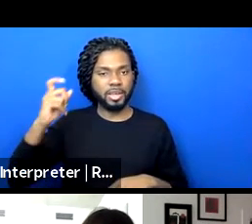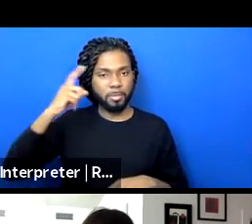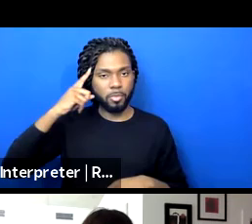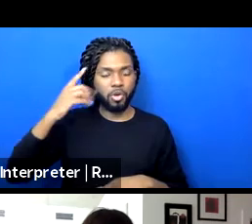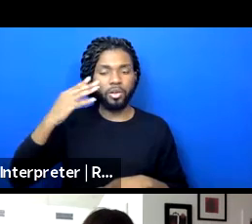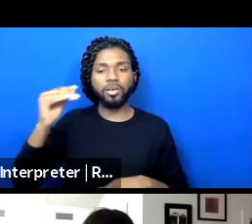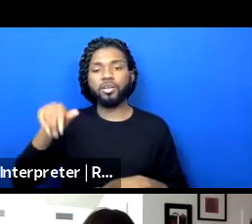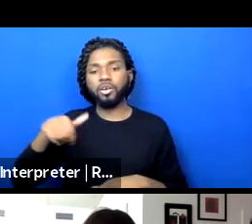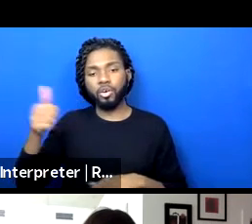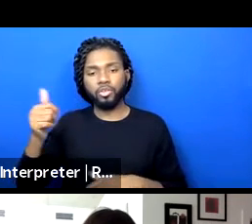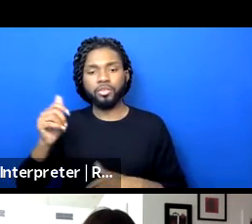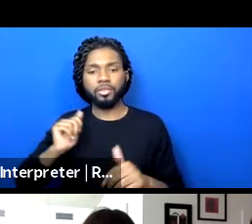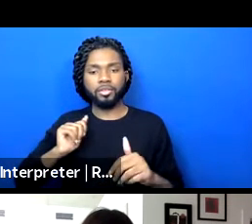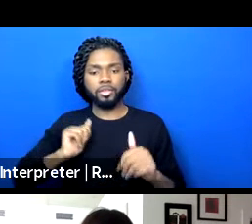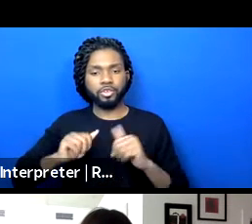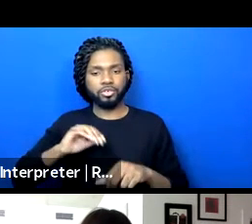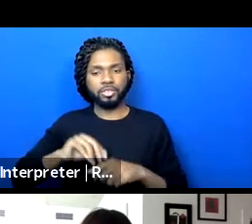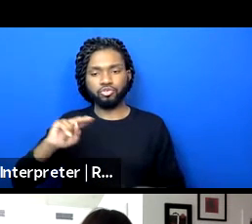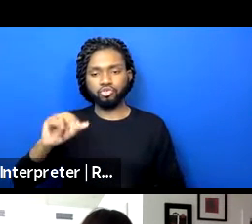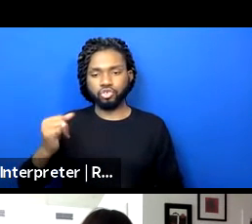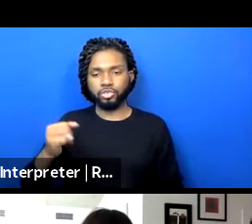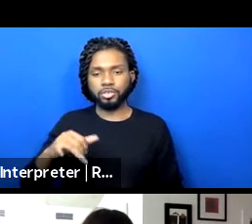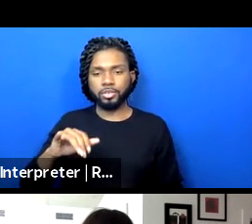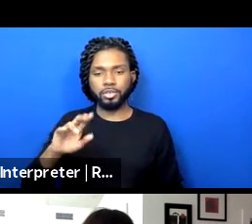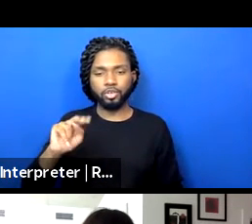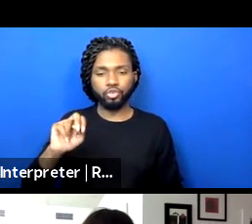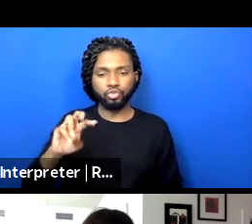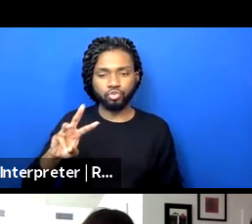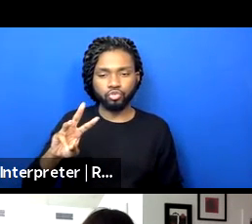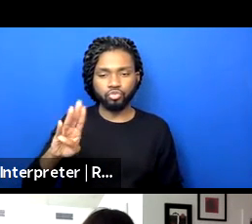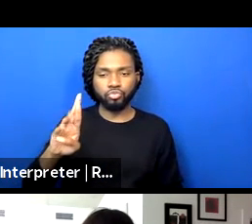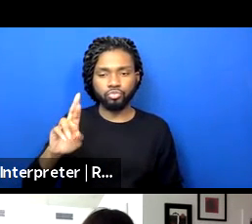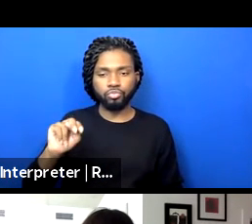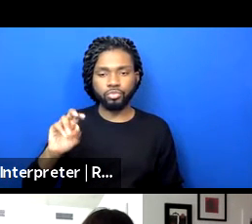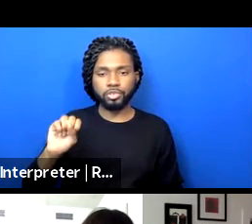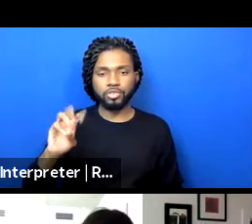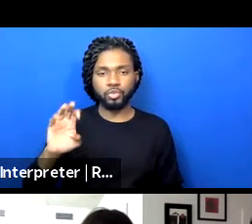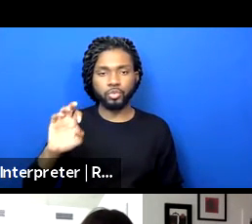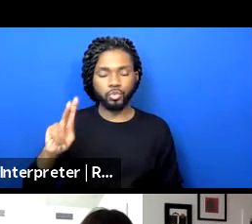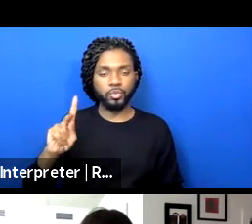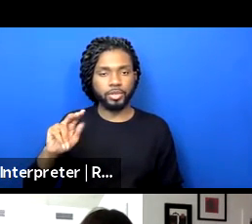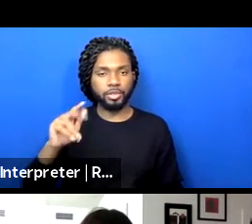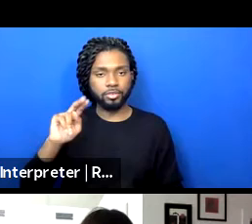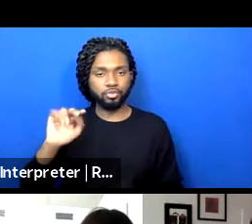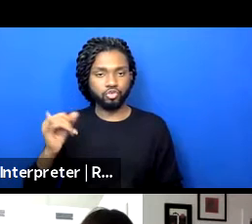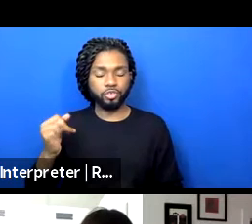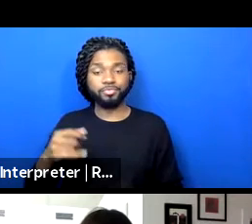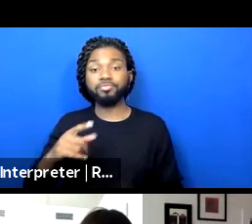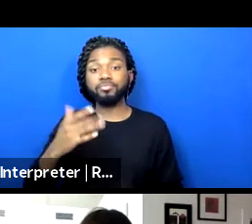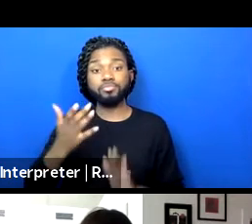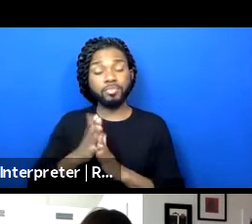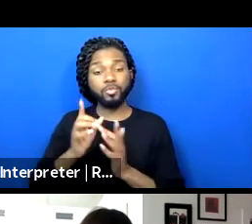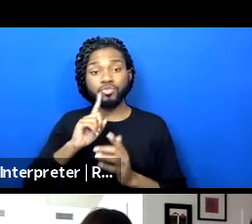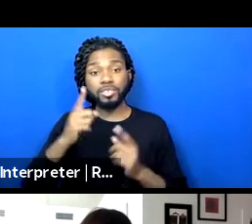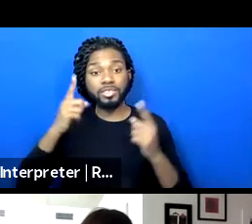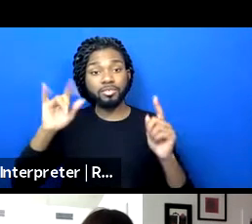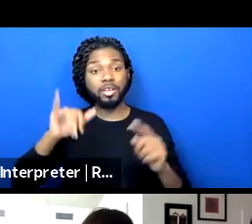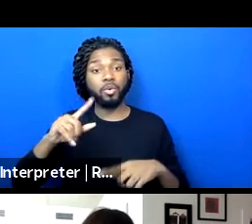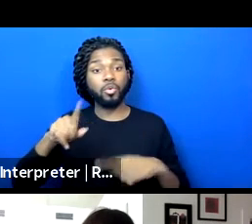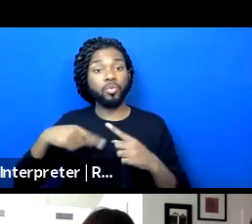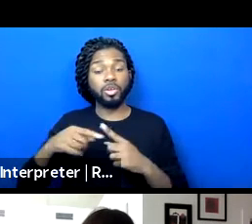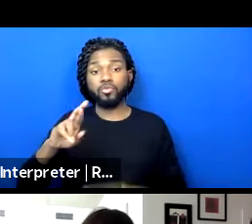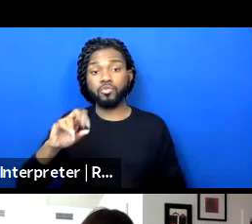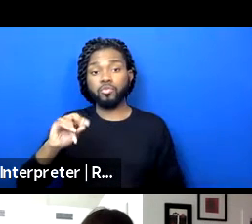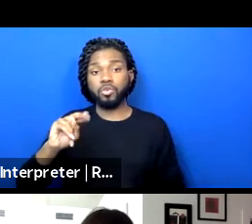Jersey. It was so successful, unfortunately, that when Ronald Reagan took office in